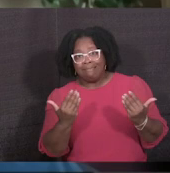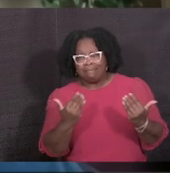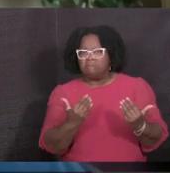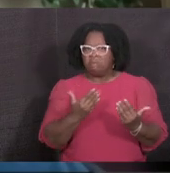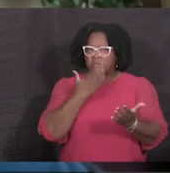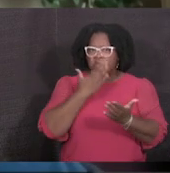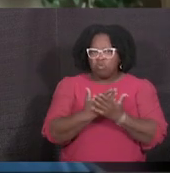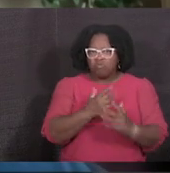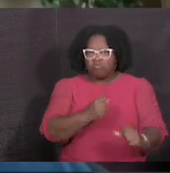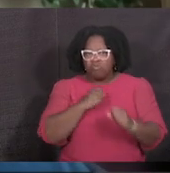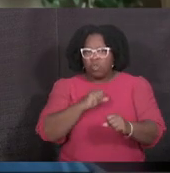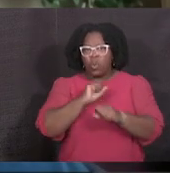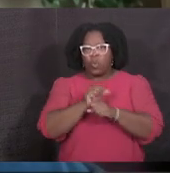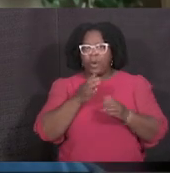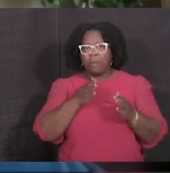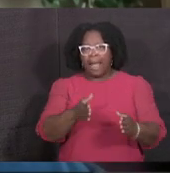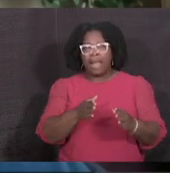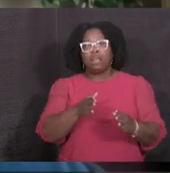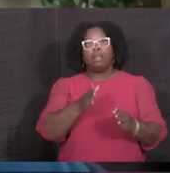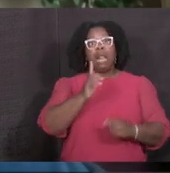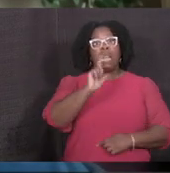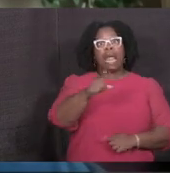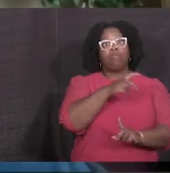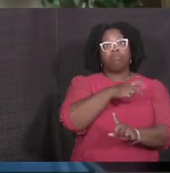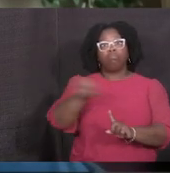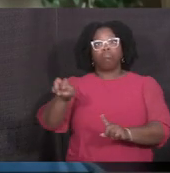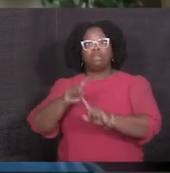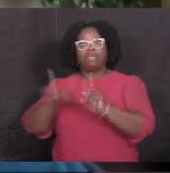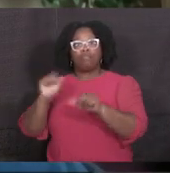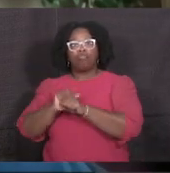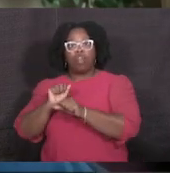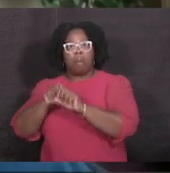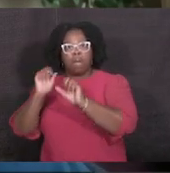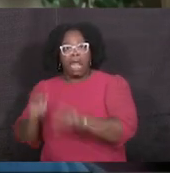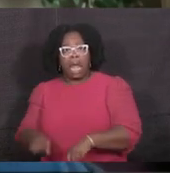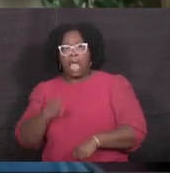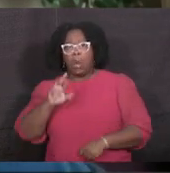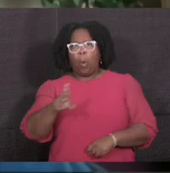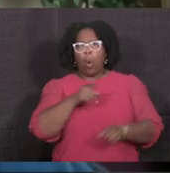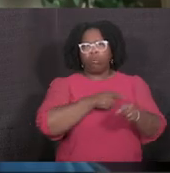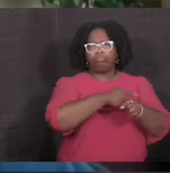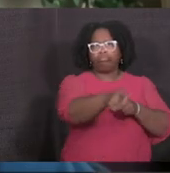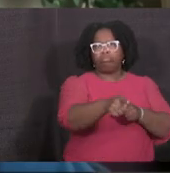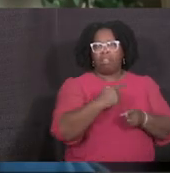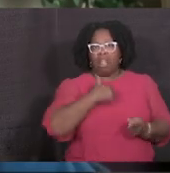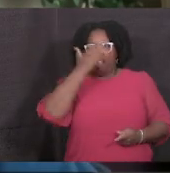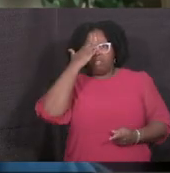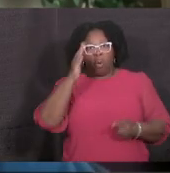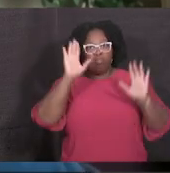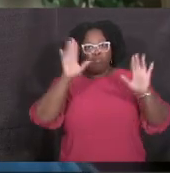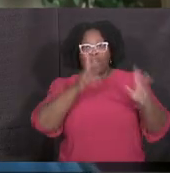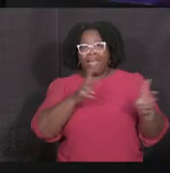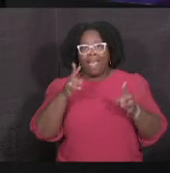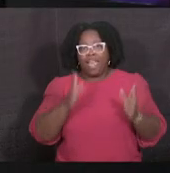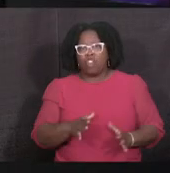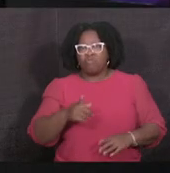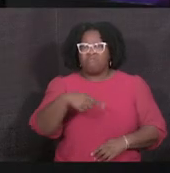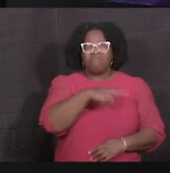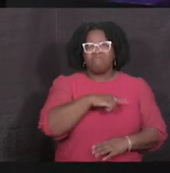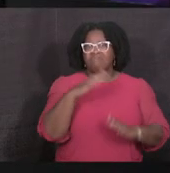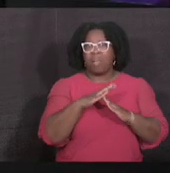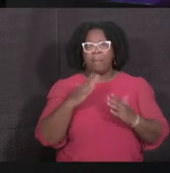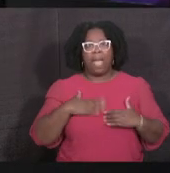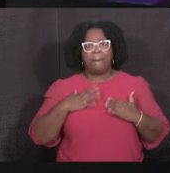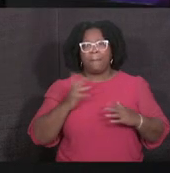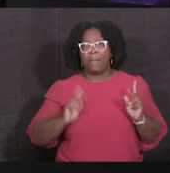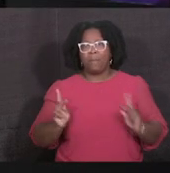to go to some other path later or if that is your career. I know some great editors who are the happiest people I know in the industry. Yeah. I love that.